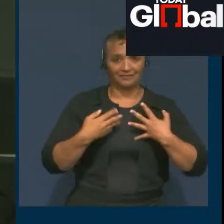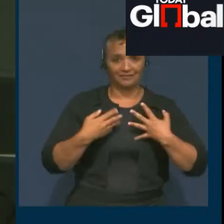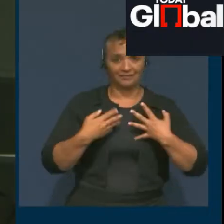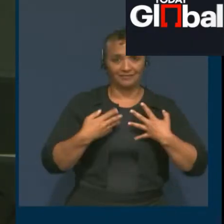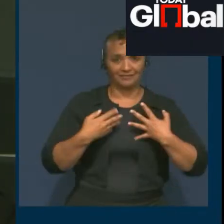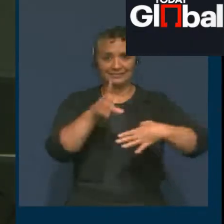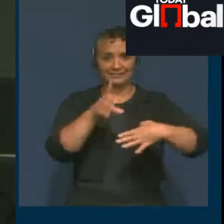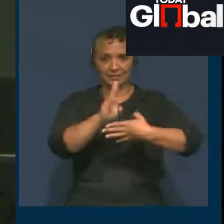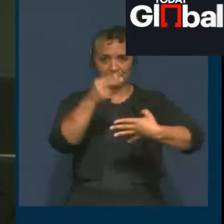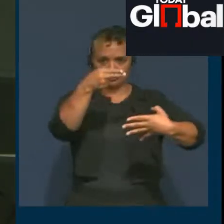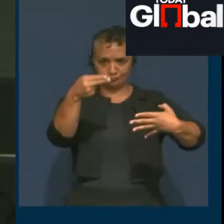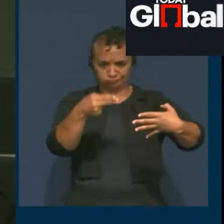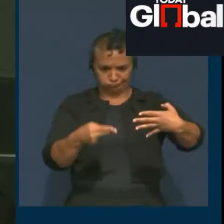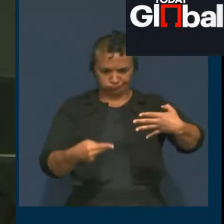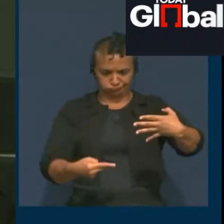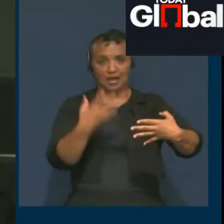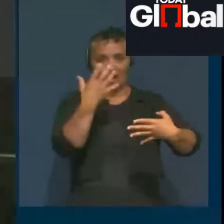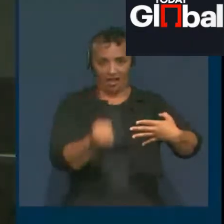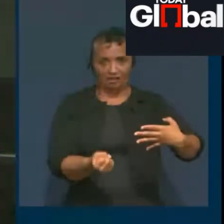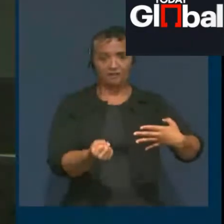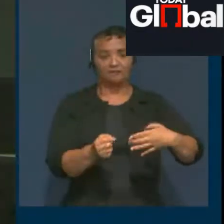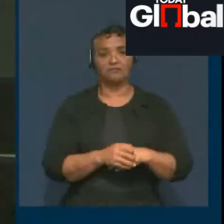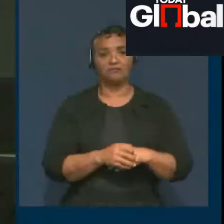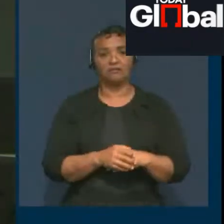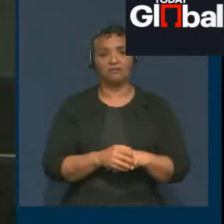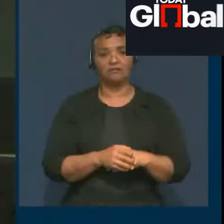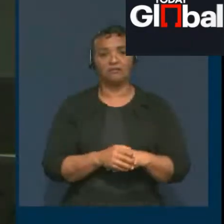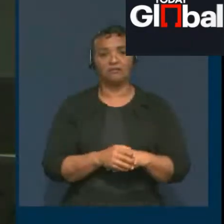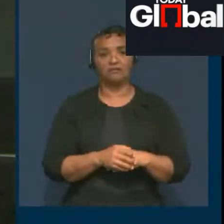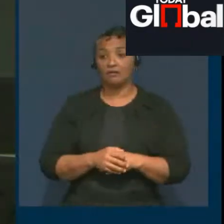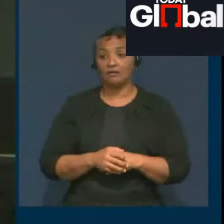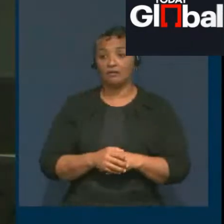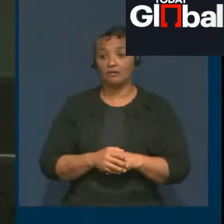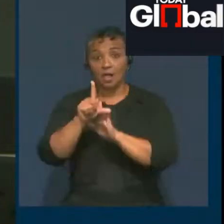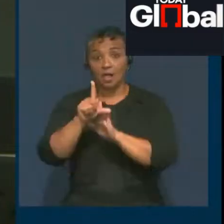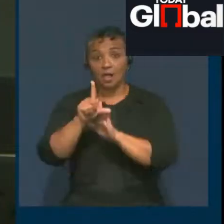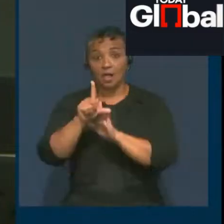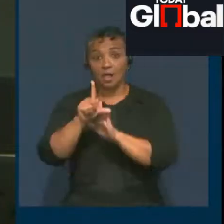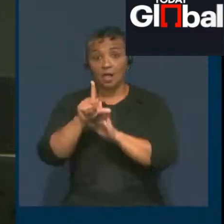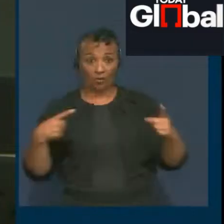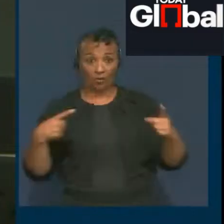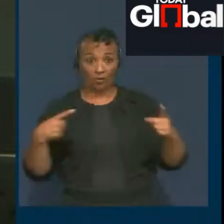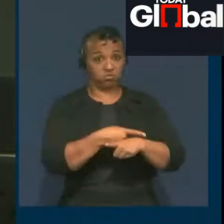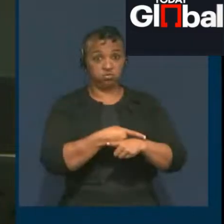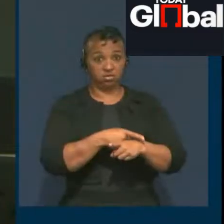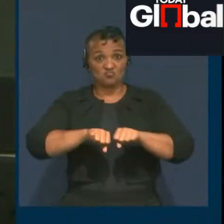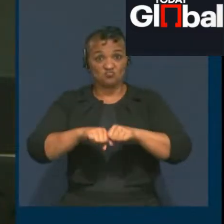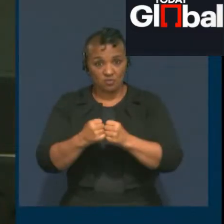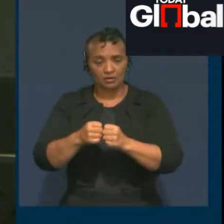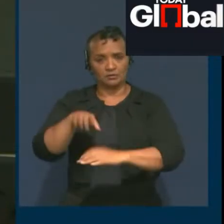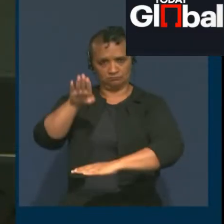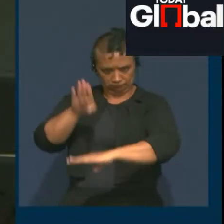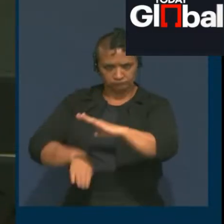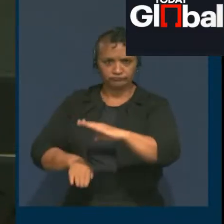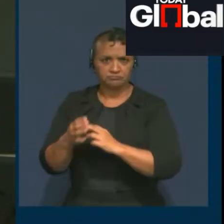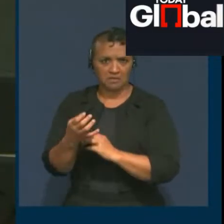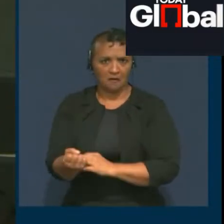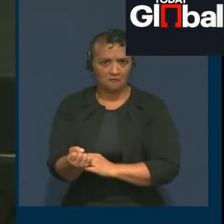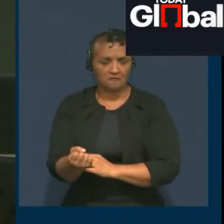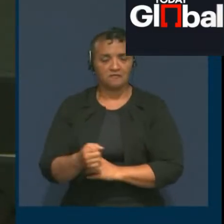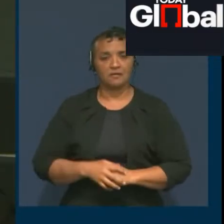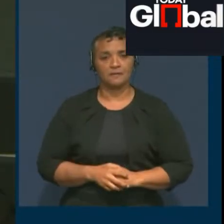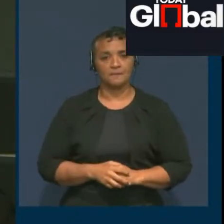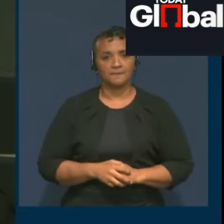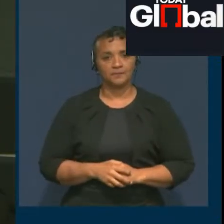it sanctions all persons who contravene this law 22. The state is pursuing the